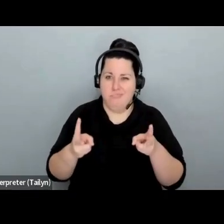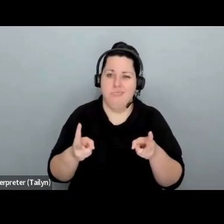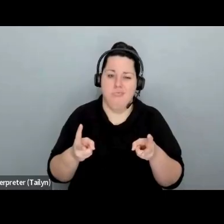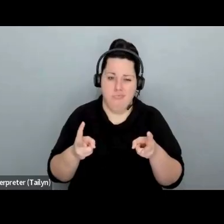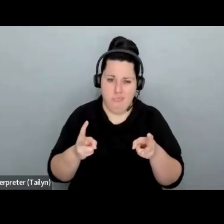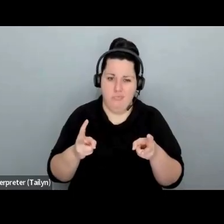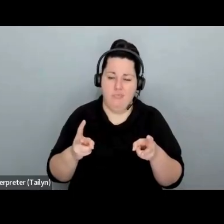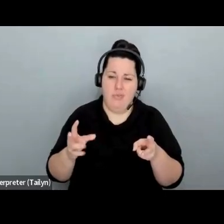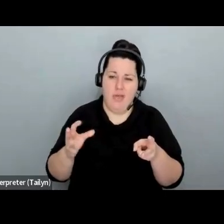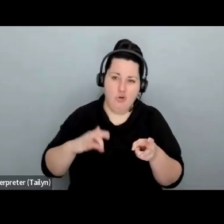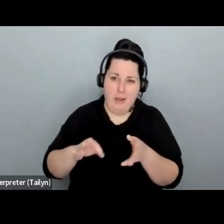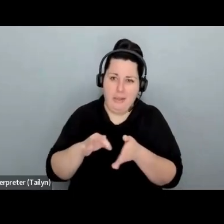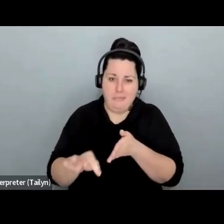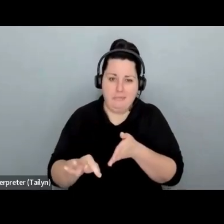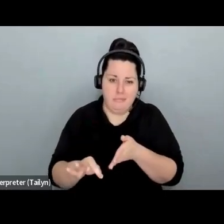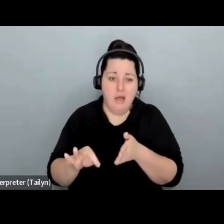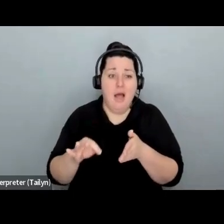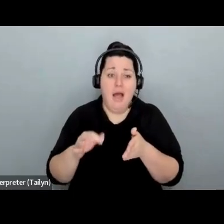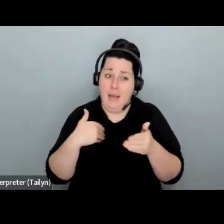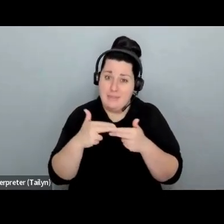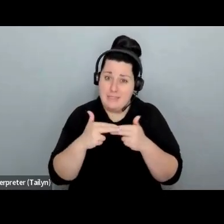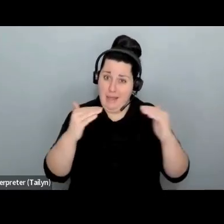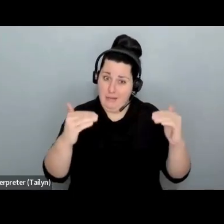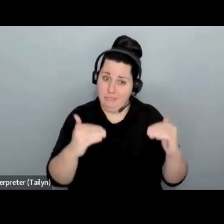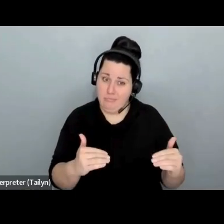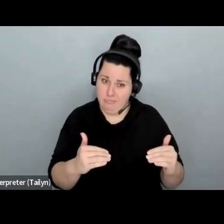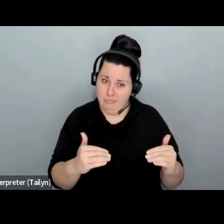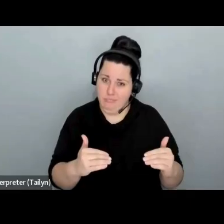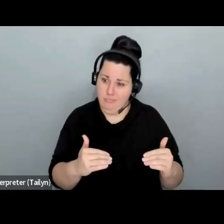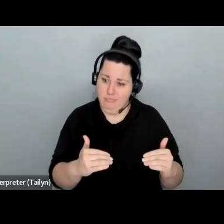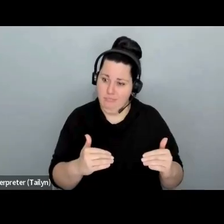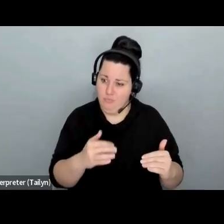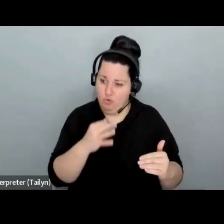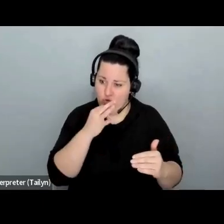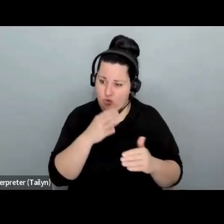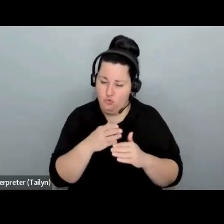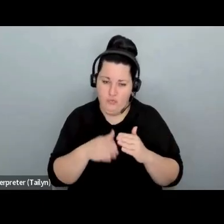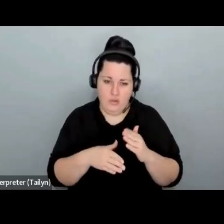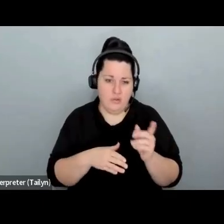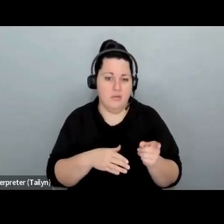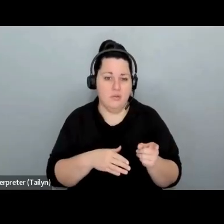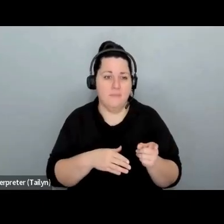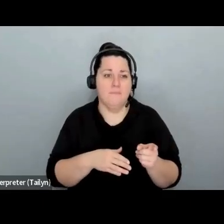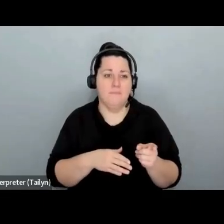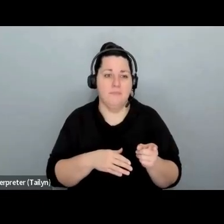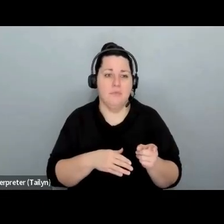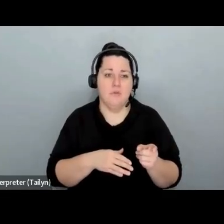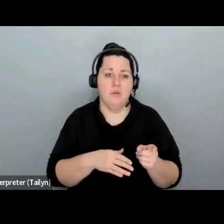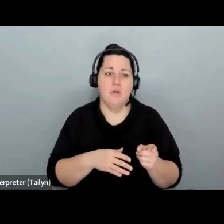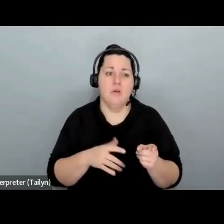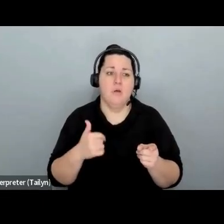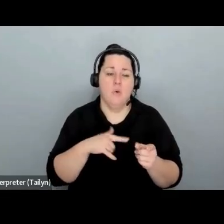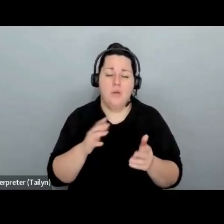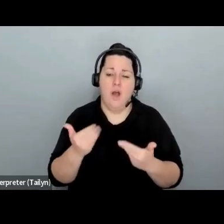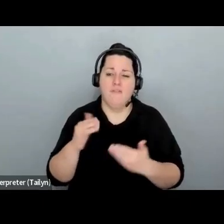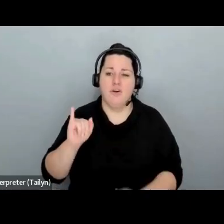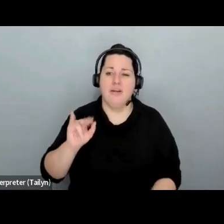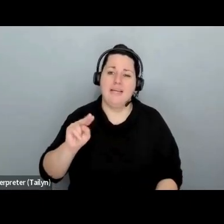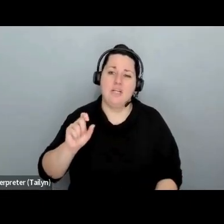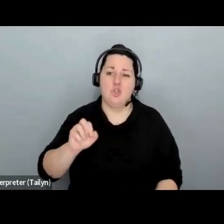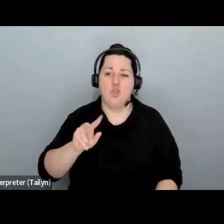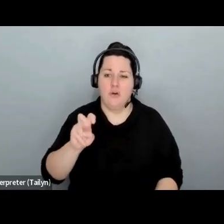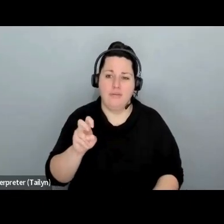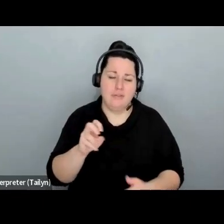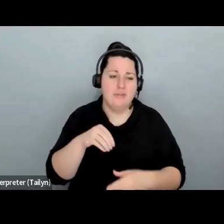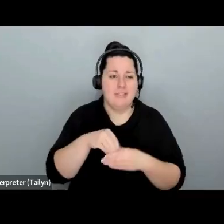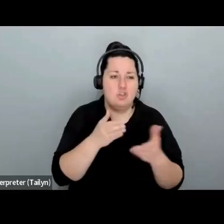chat. So I'm going to go ahead and advance the slide here because we're coming up on the end of our time. So we are also offering in-service credit. I